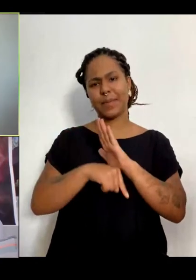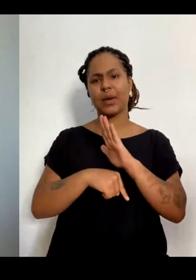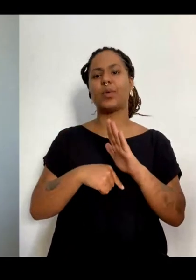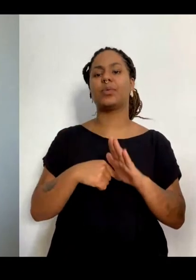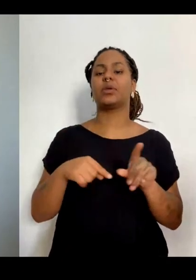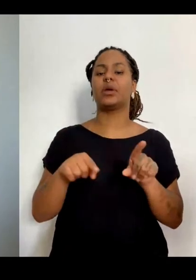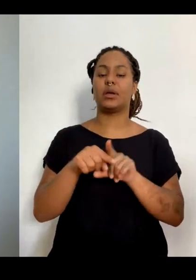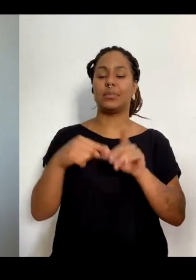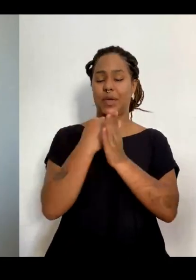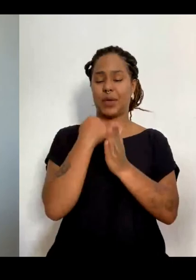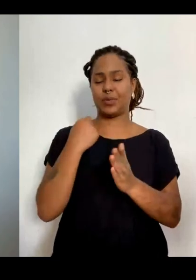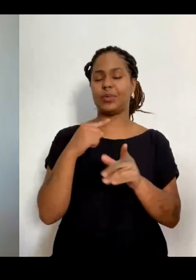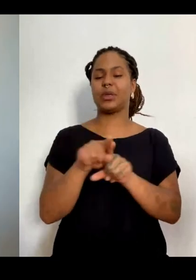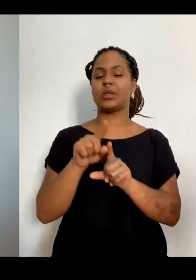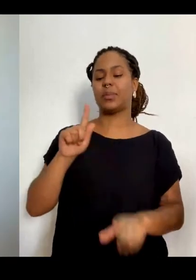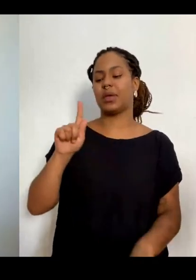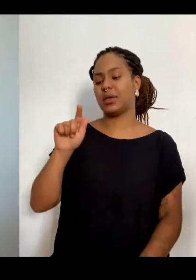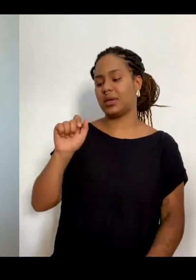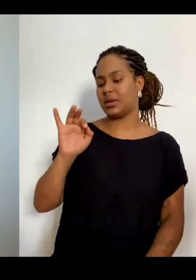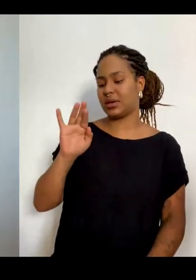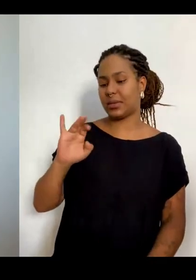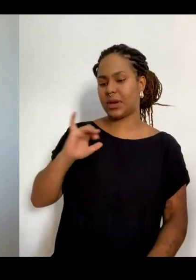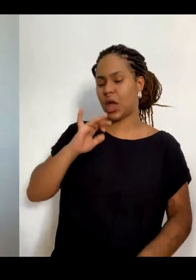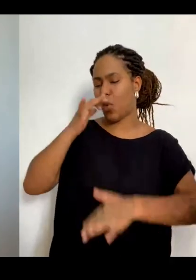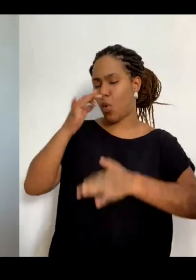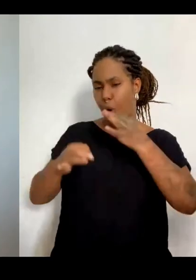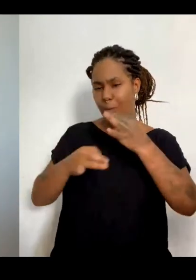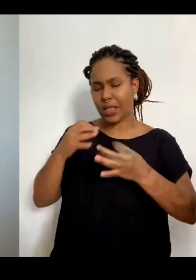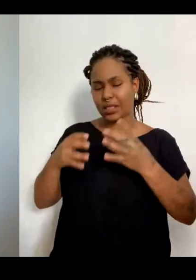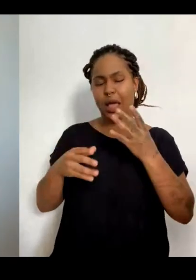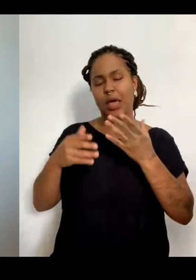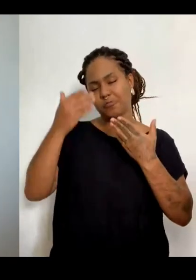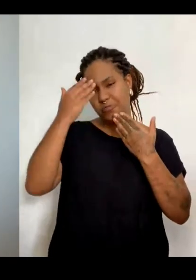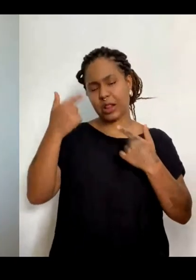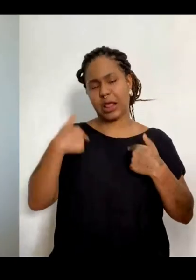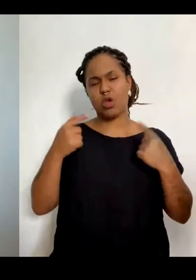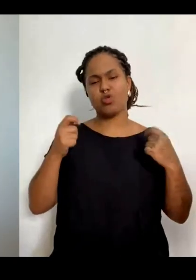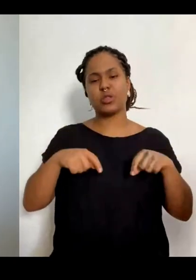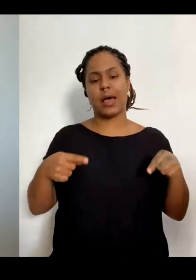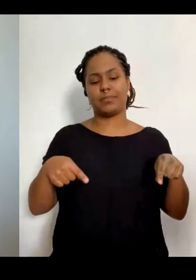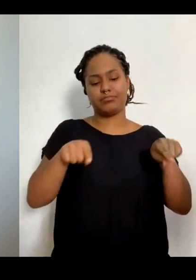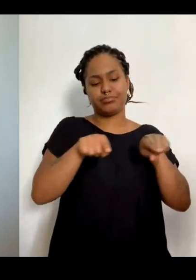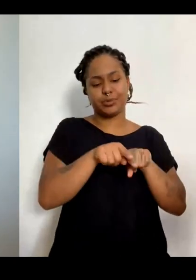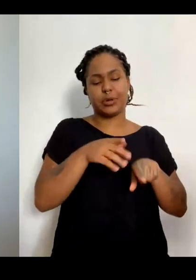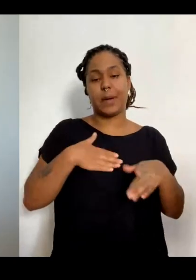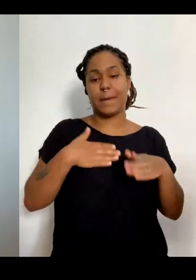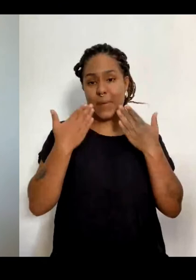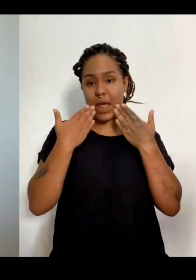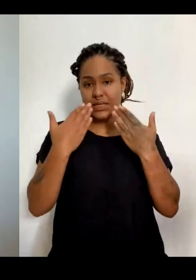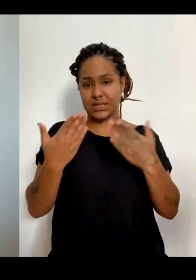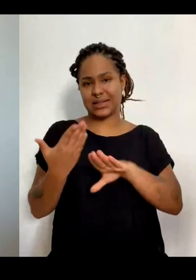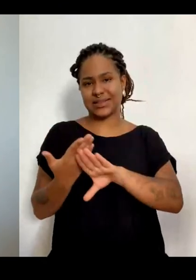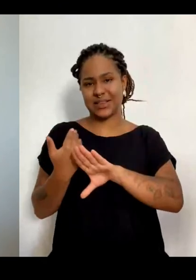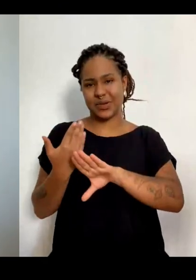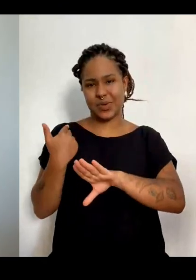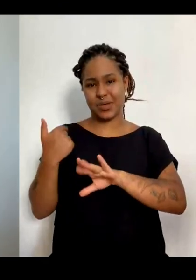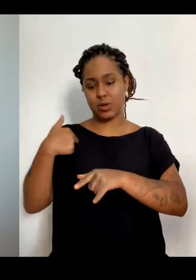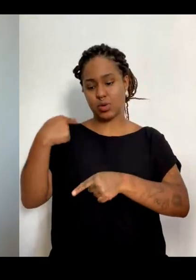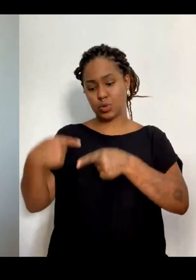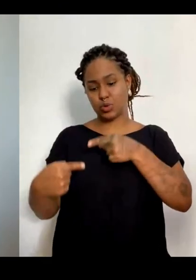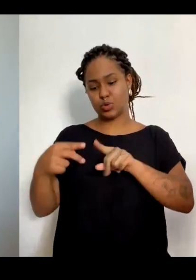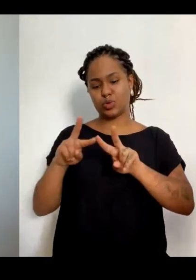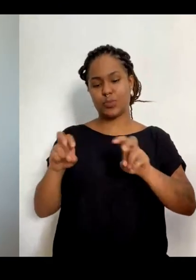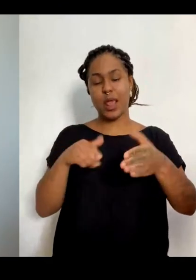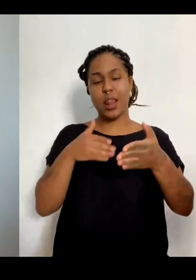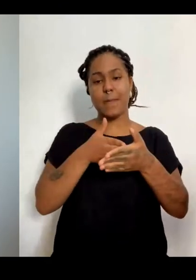this question back to my presentation where I'm discussing boundaries and separations and edges as an